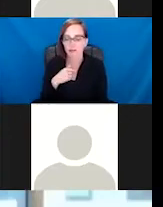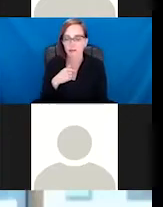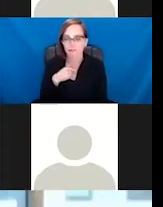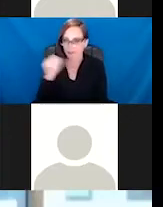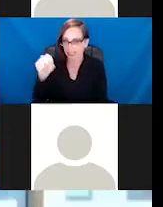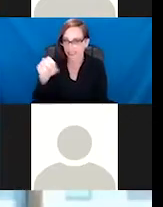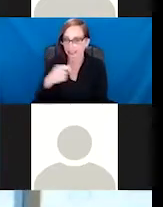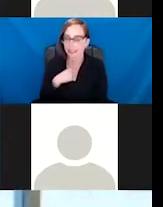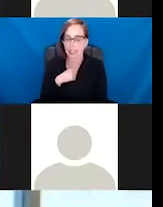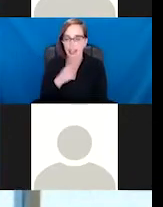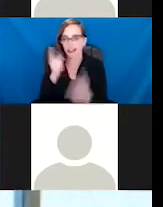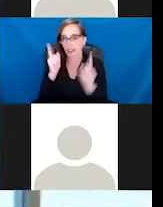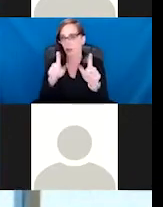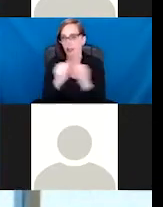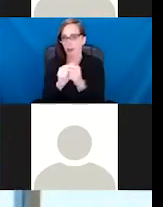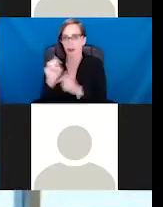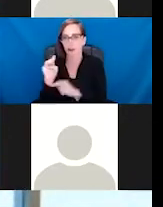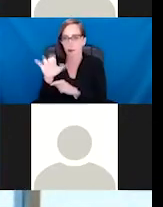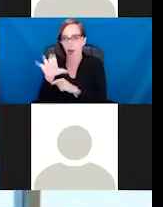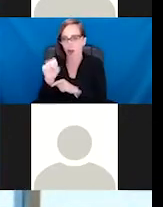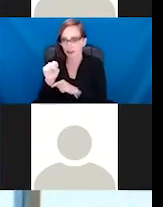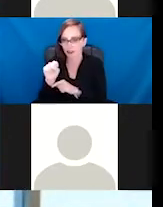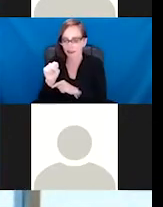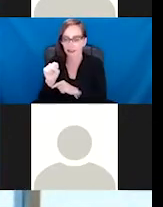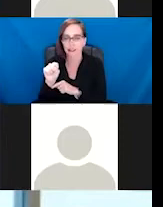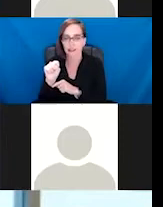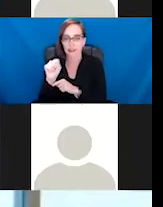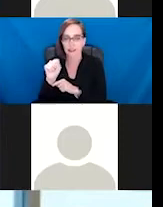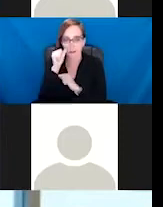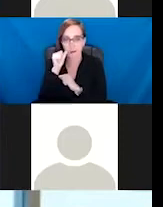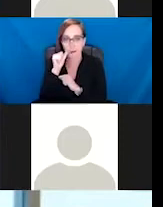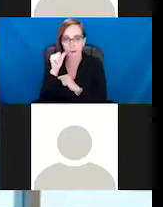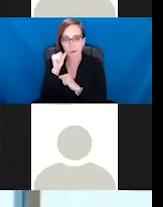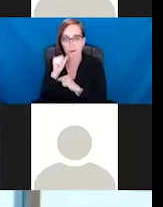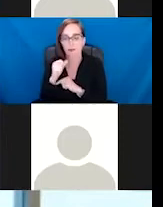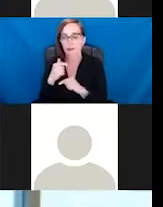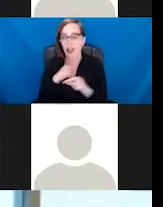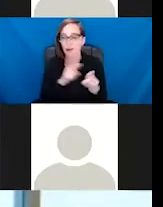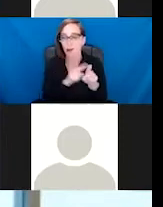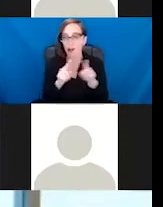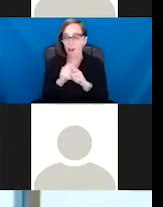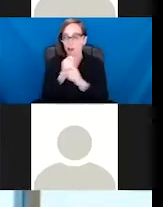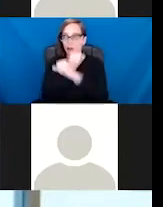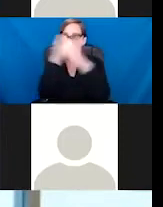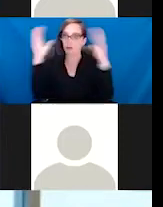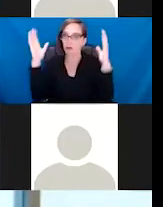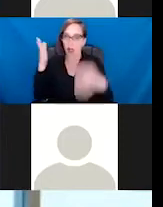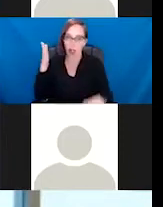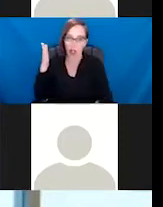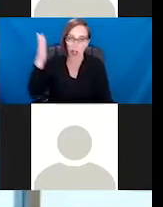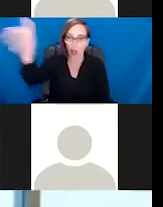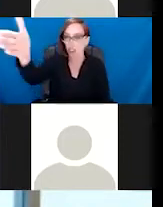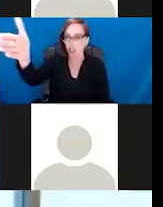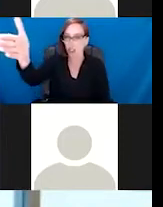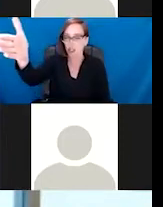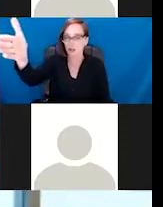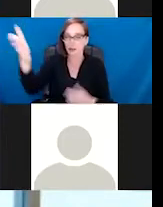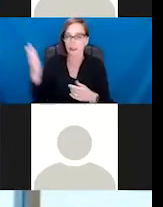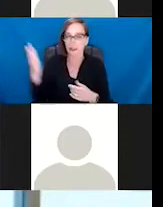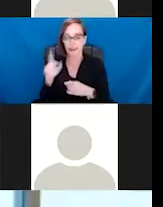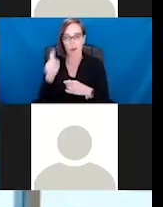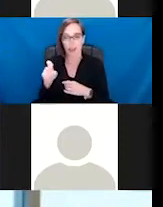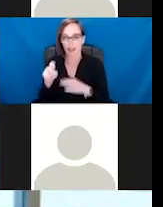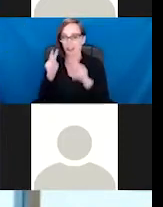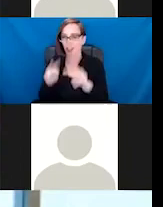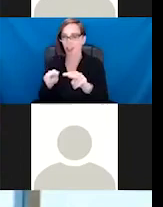as Max. But I think longer term, got to figure out this educational,